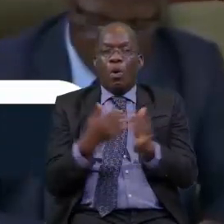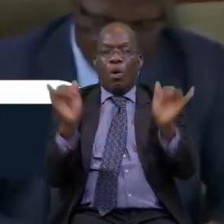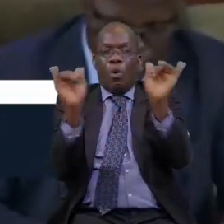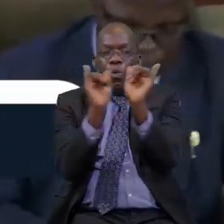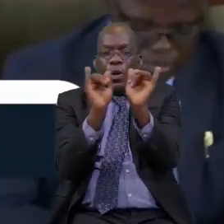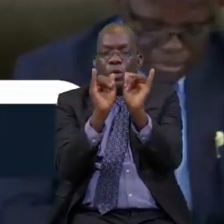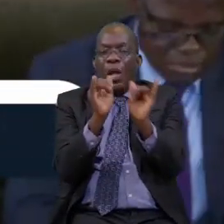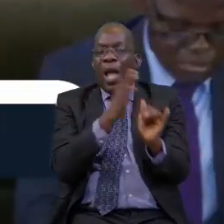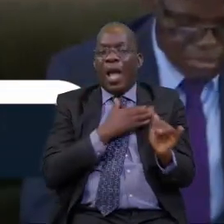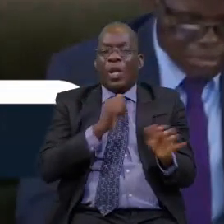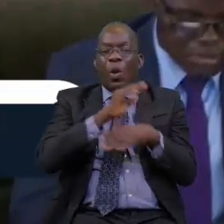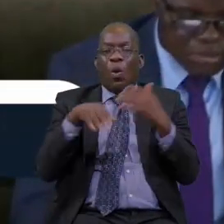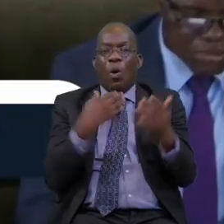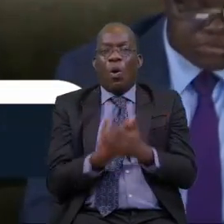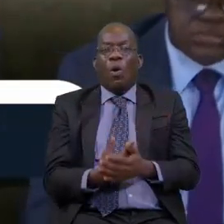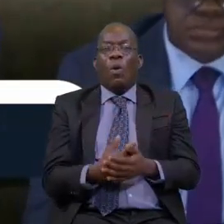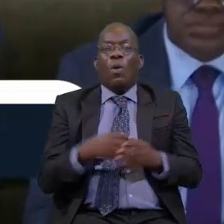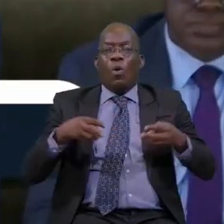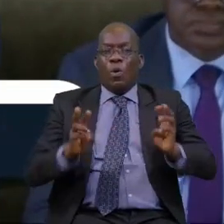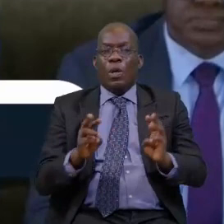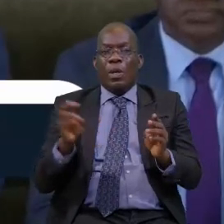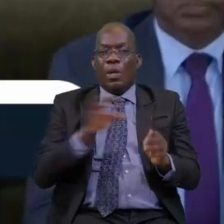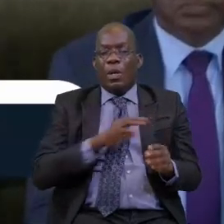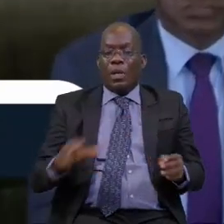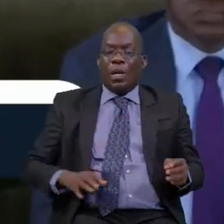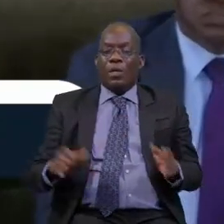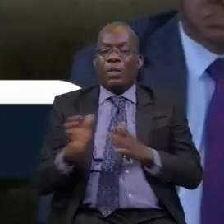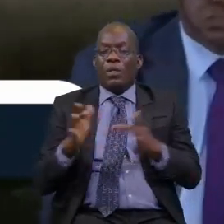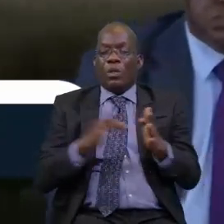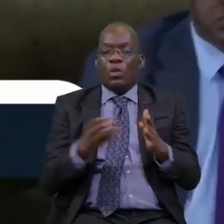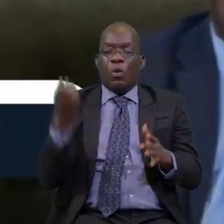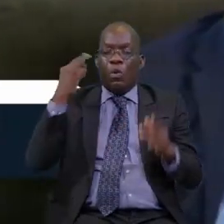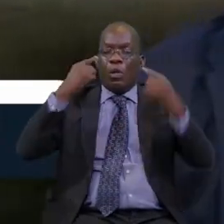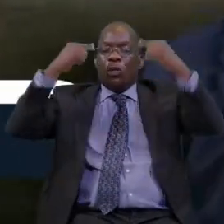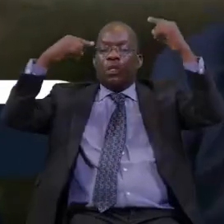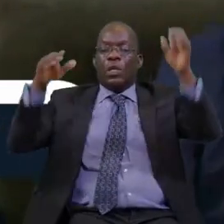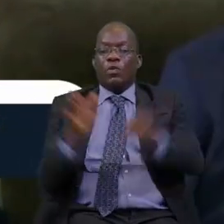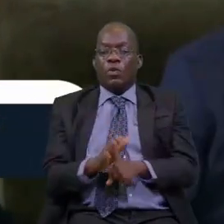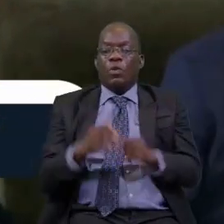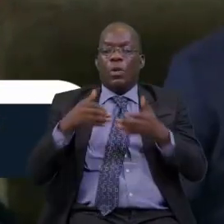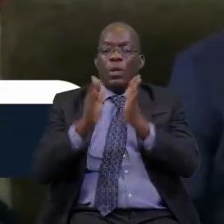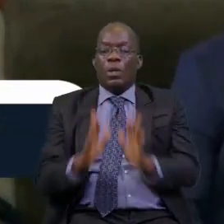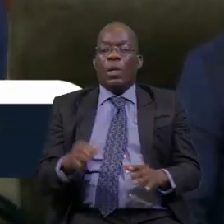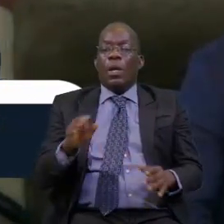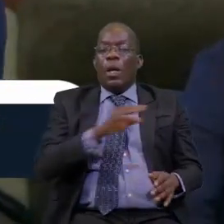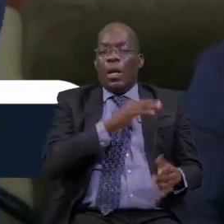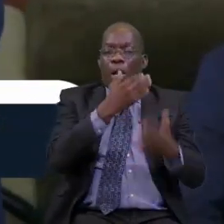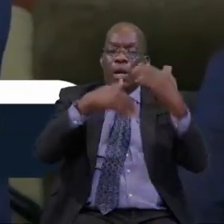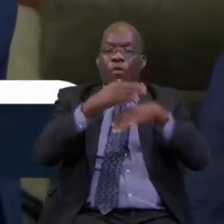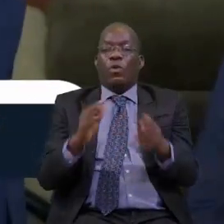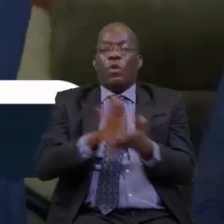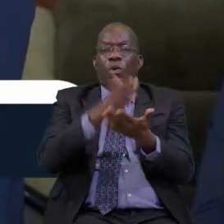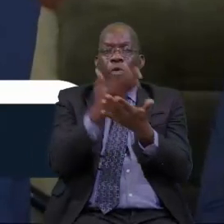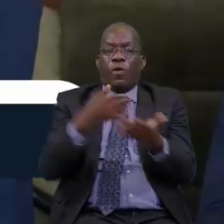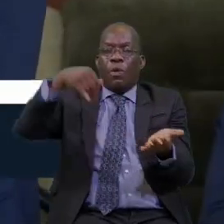Christ Jesus was a successful leader. Heaven confirmed him. he was successful. The